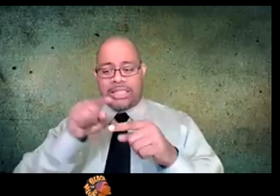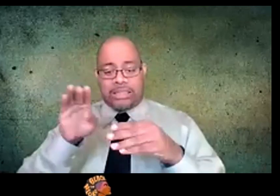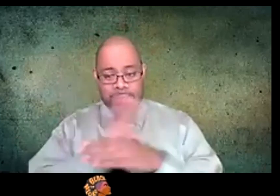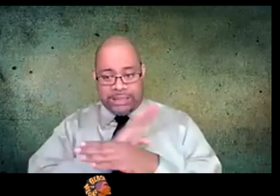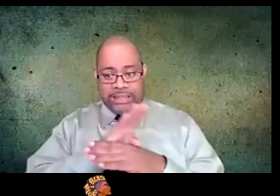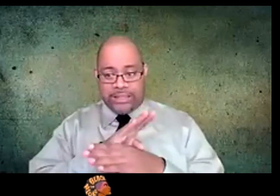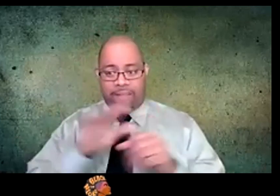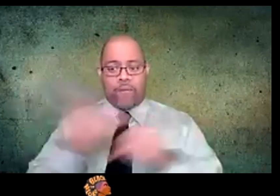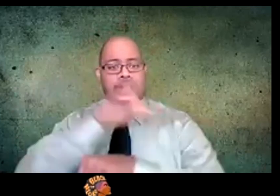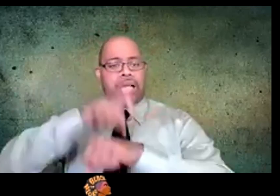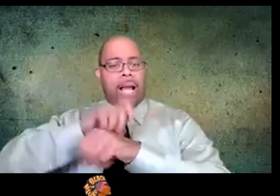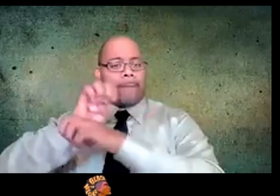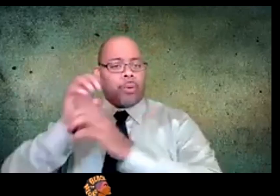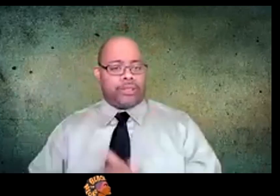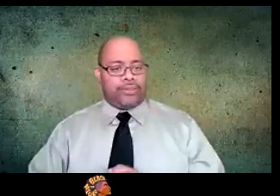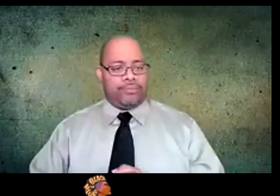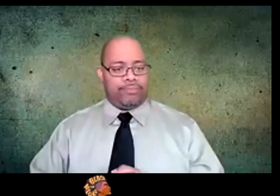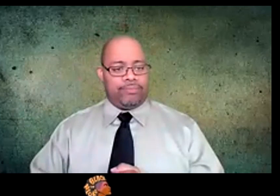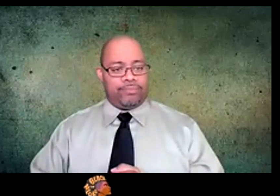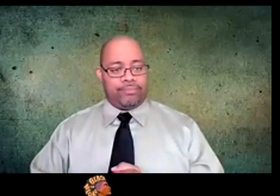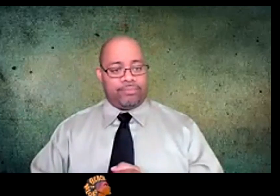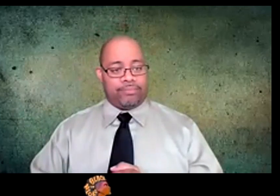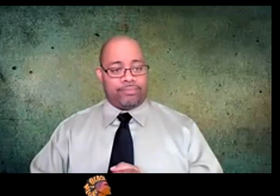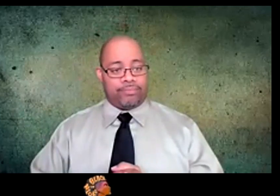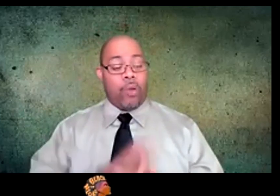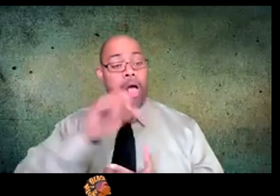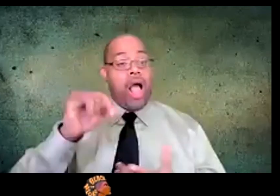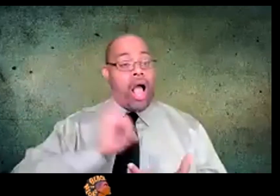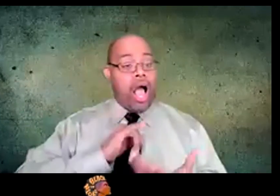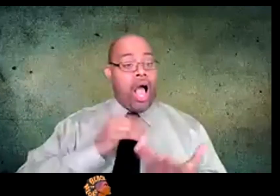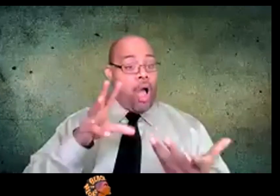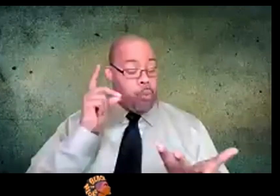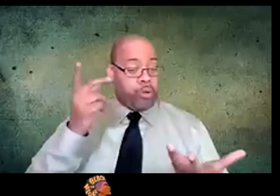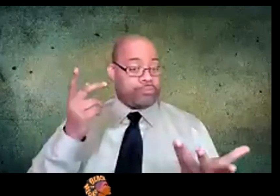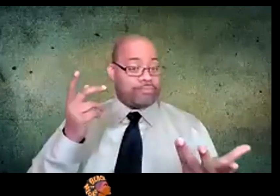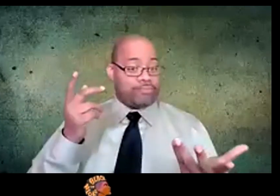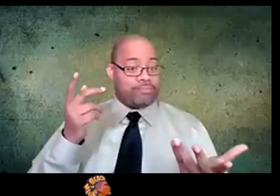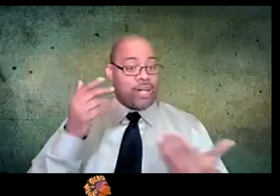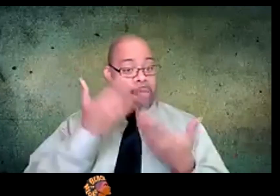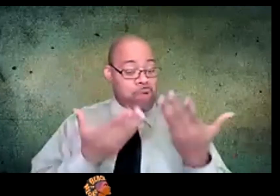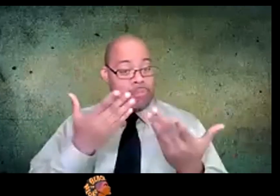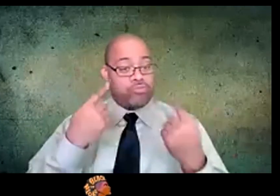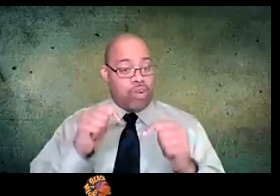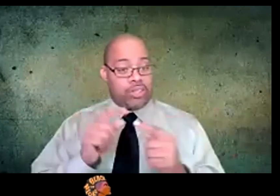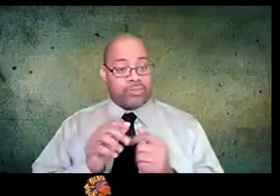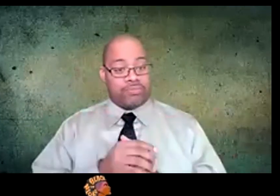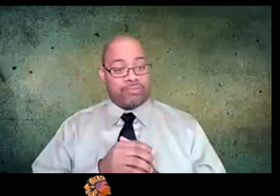a full-time employee? Well, I would probably try to